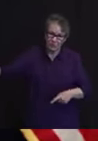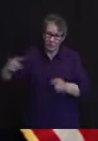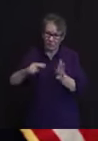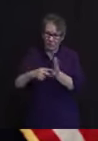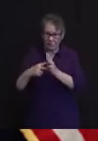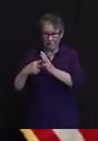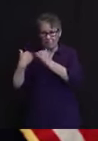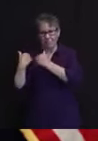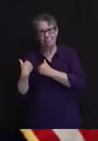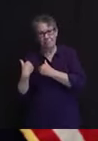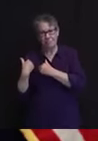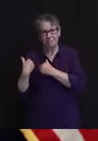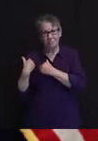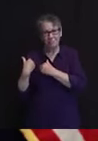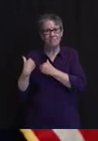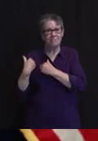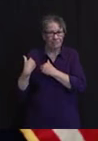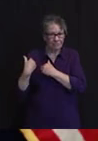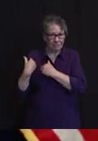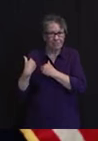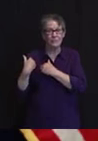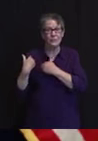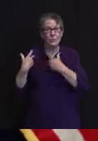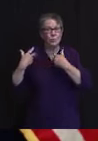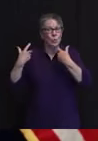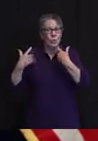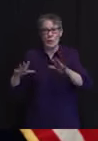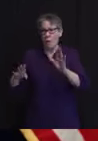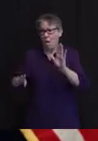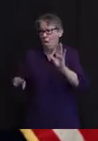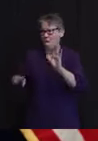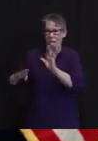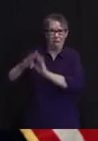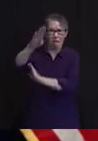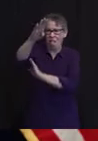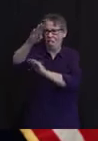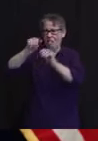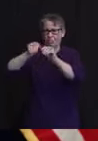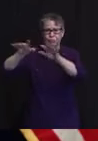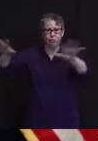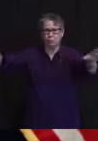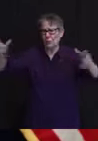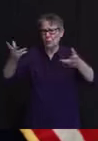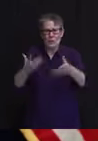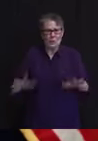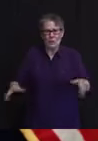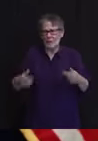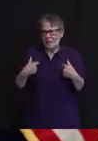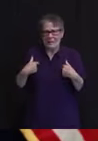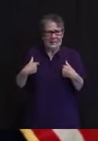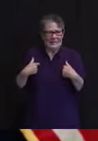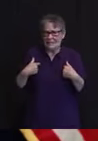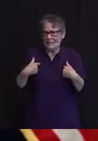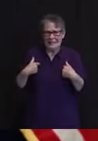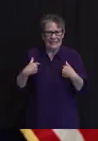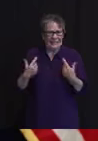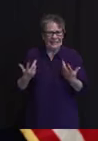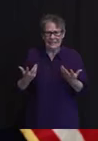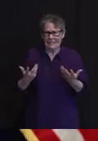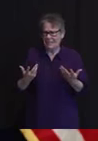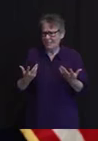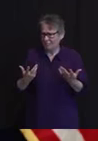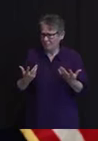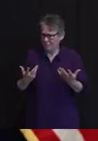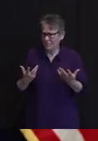up high is a lot of infections and a lot of hospitalizations, and the best case scenario is a lot lower infections and